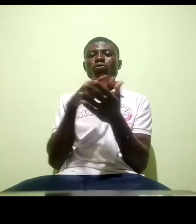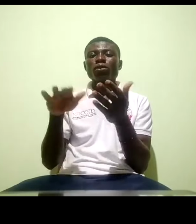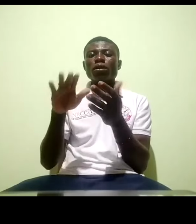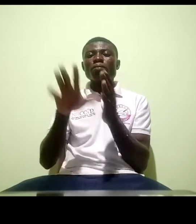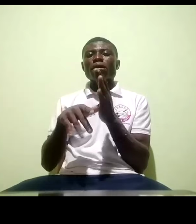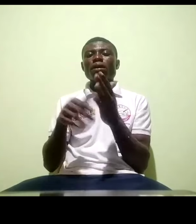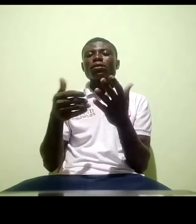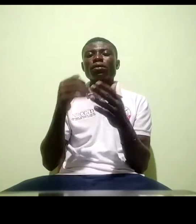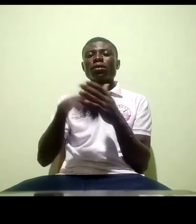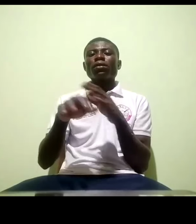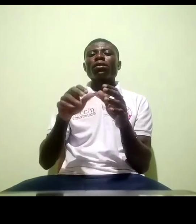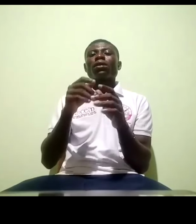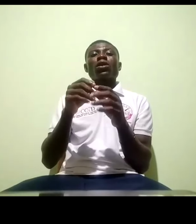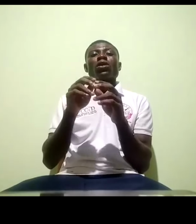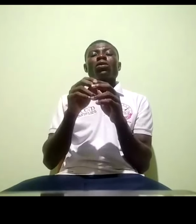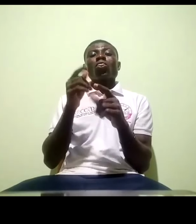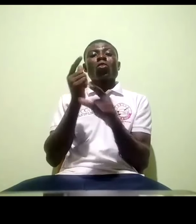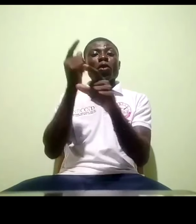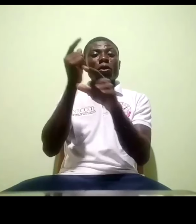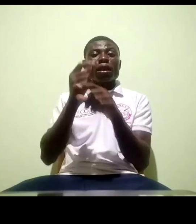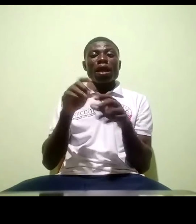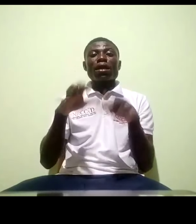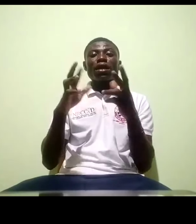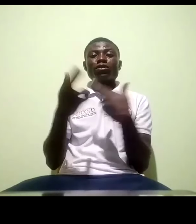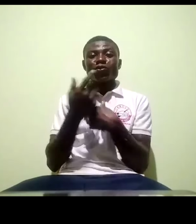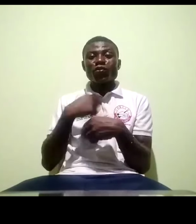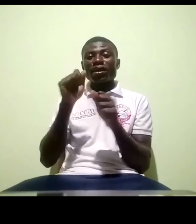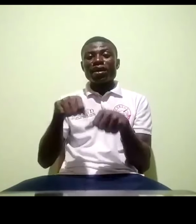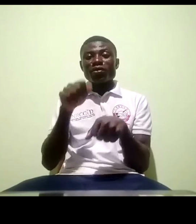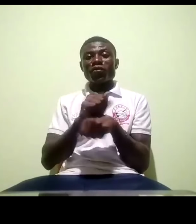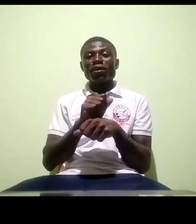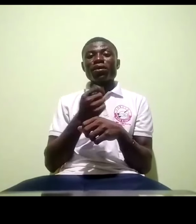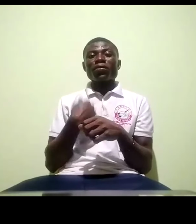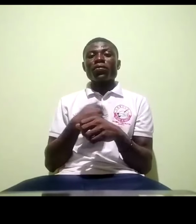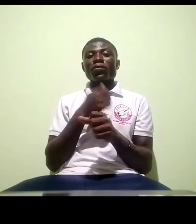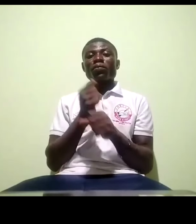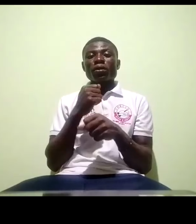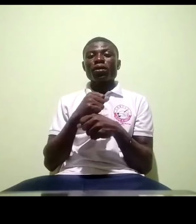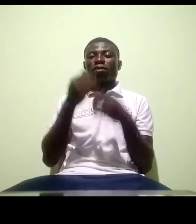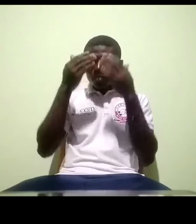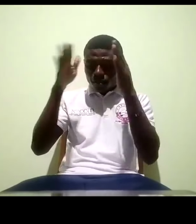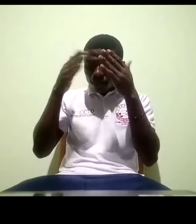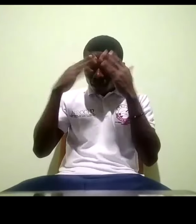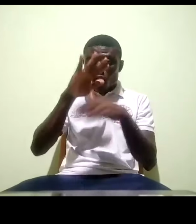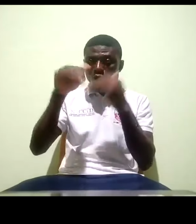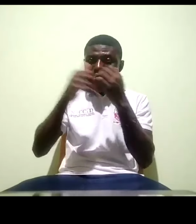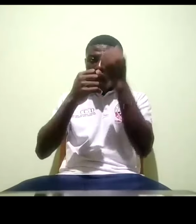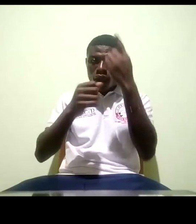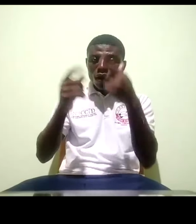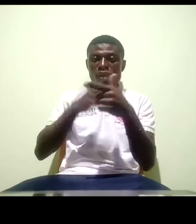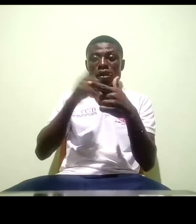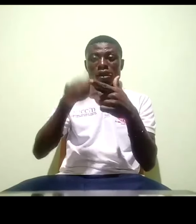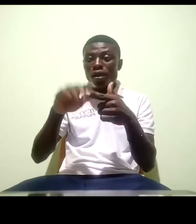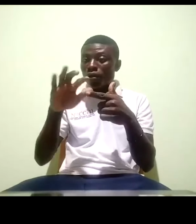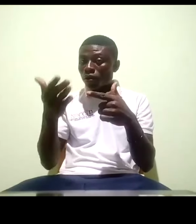regular classroom. The first step is being taken by creating awareness, sensitivity, and the next step could be